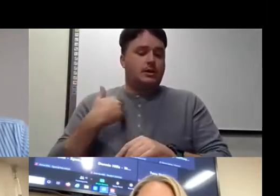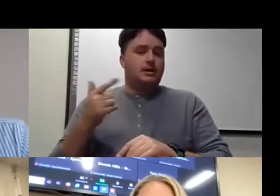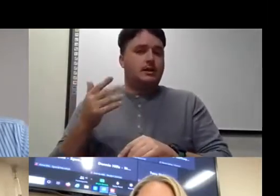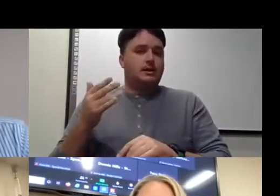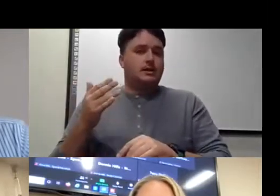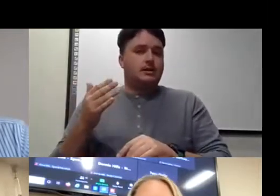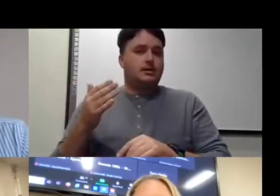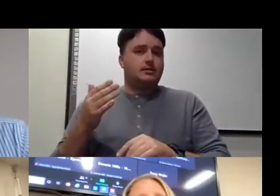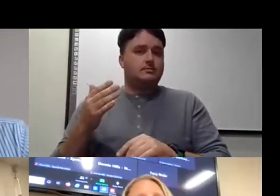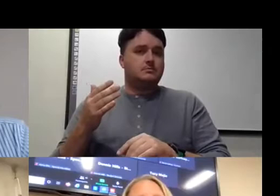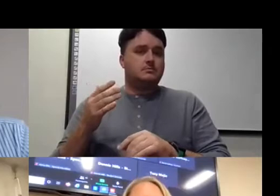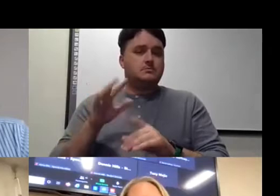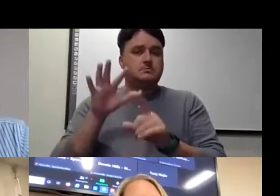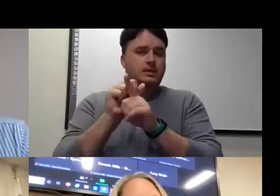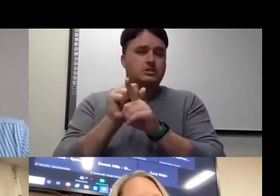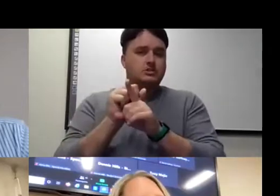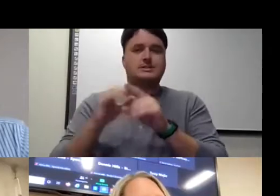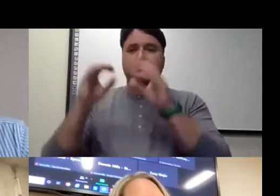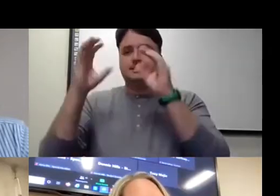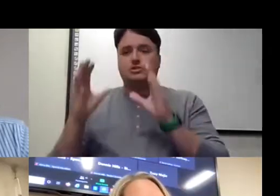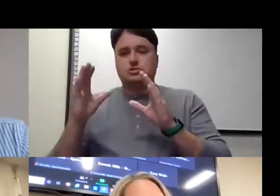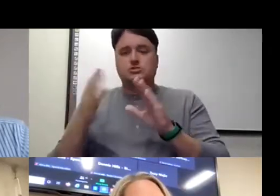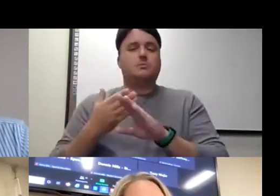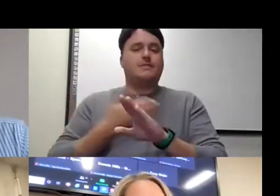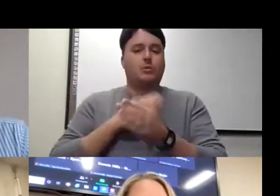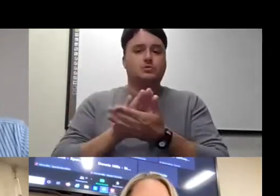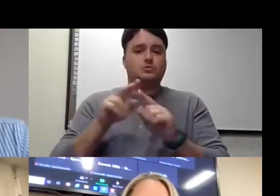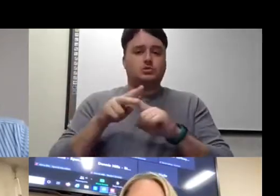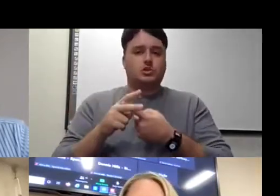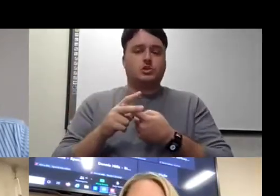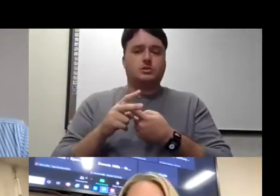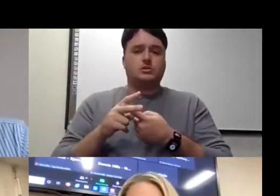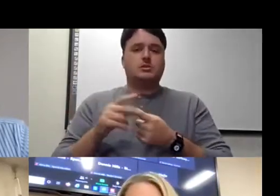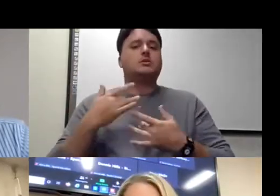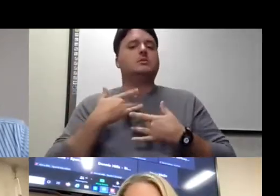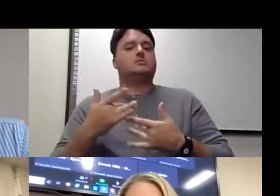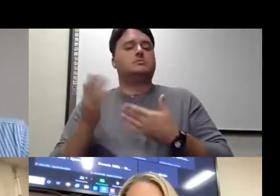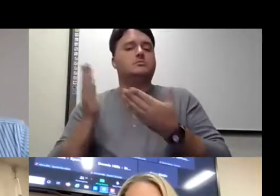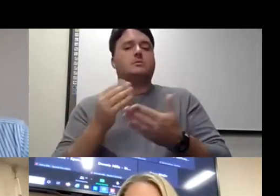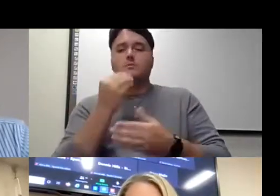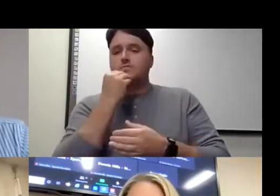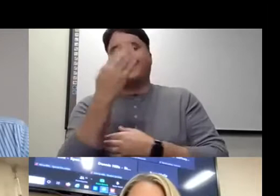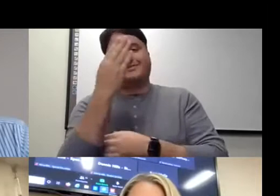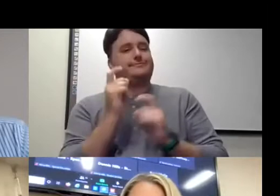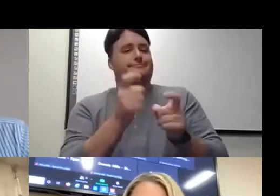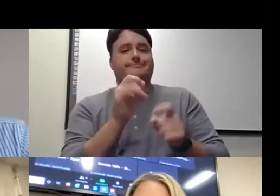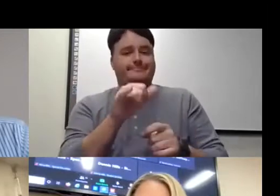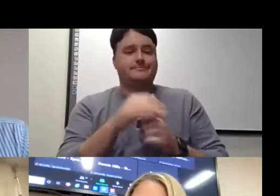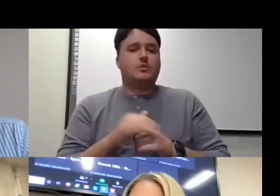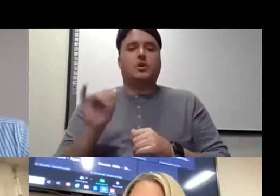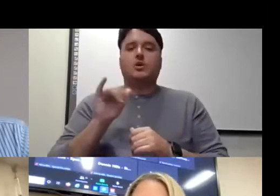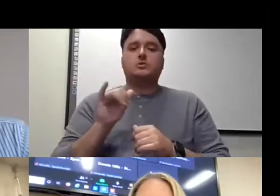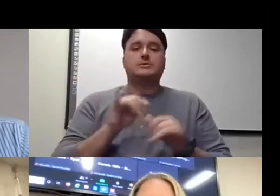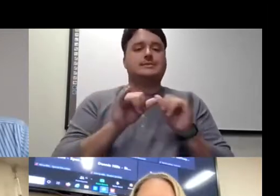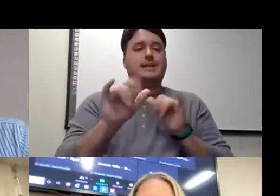so we catch the teachers before school starts, and we usually brought them little breakfast treats. We have also stayed